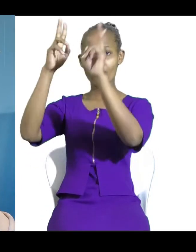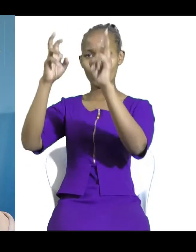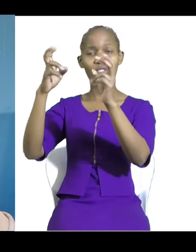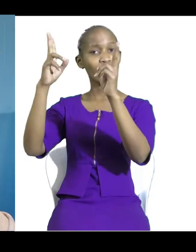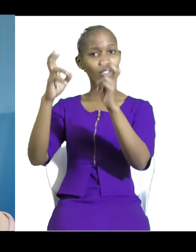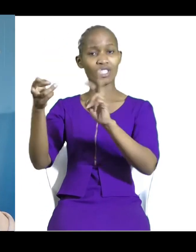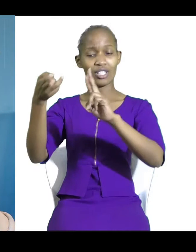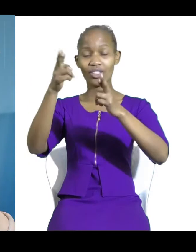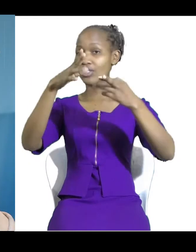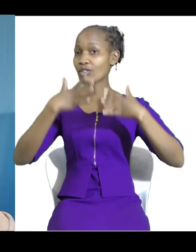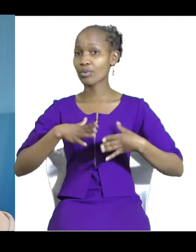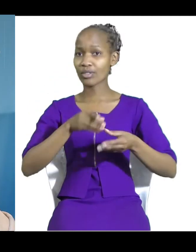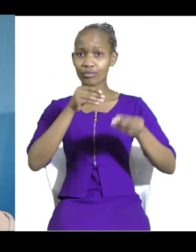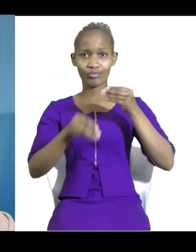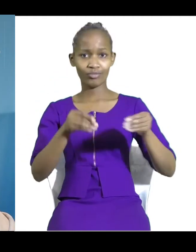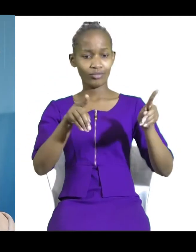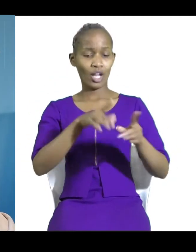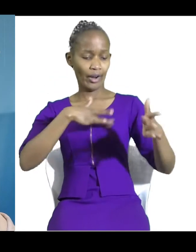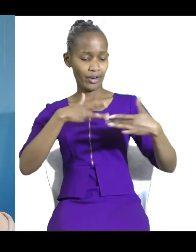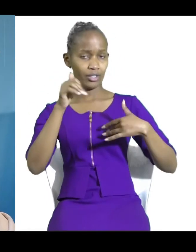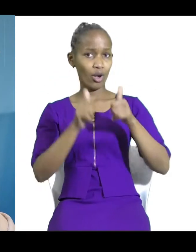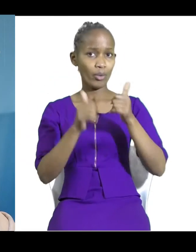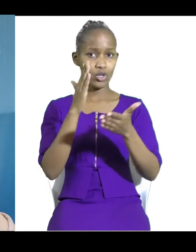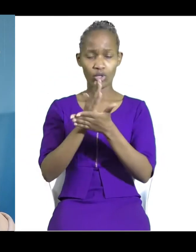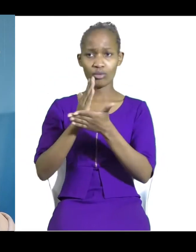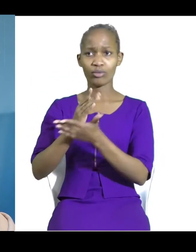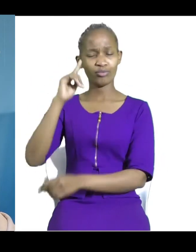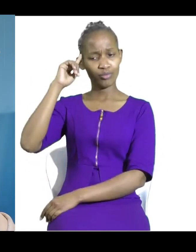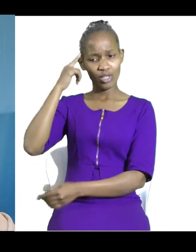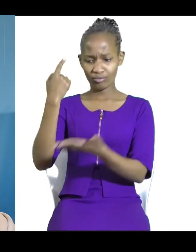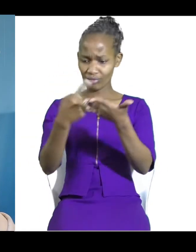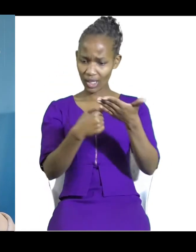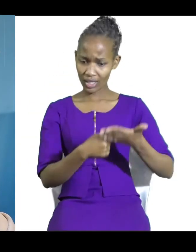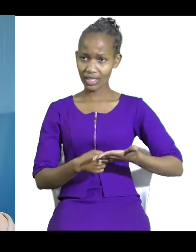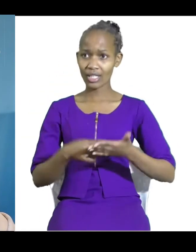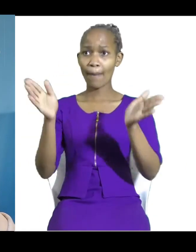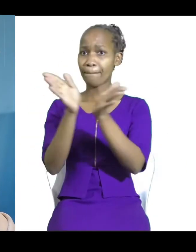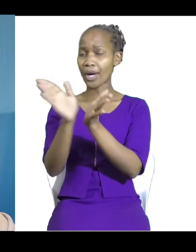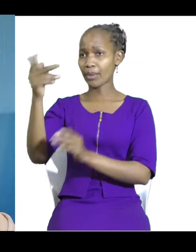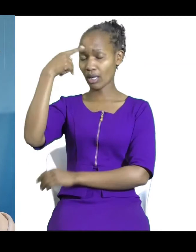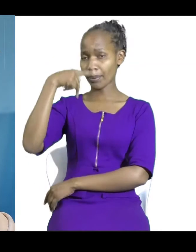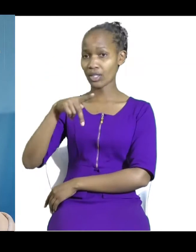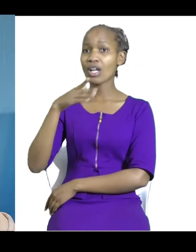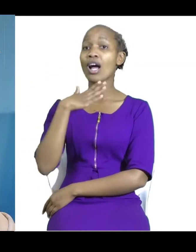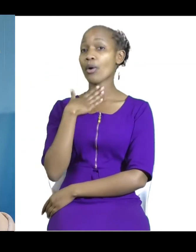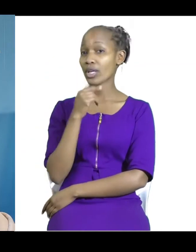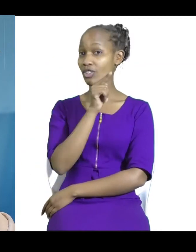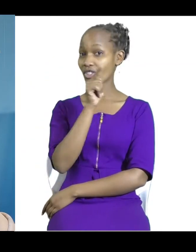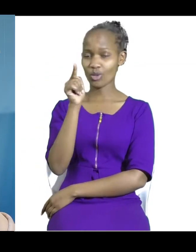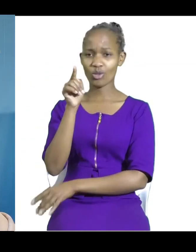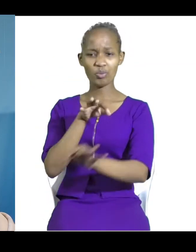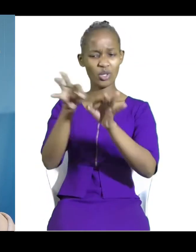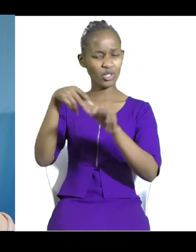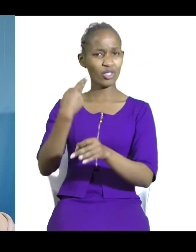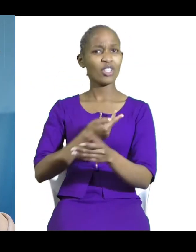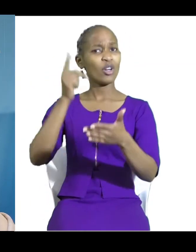related to persons with disabilities, and considering also the angle that we generally take around discussing public policy, I'd like you to